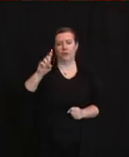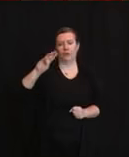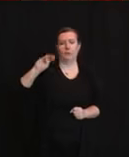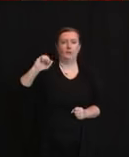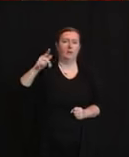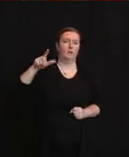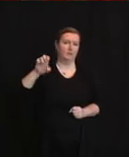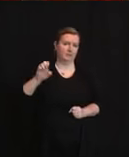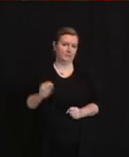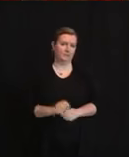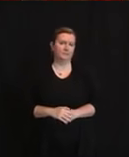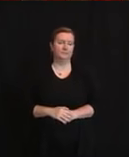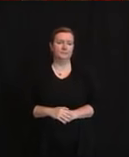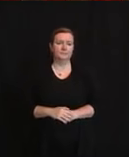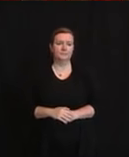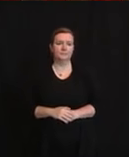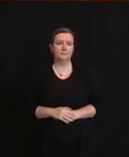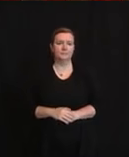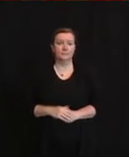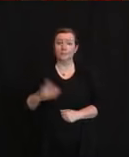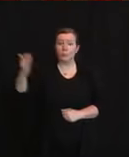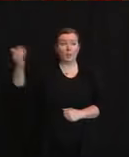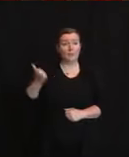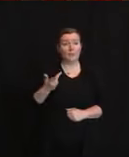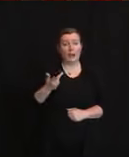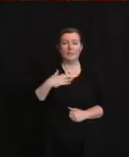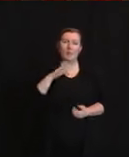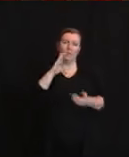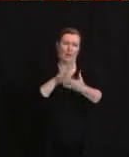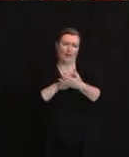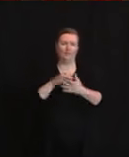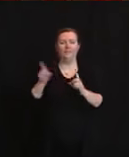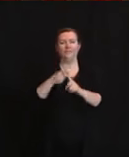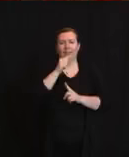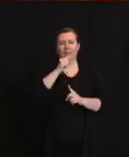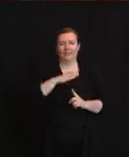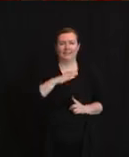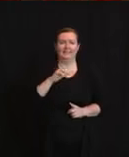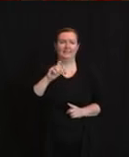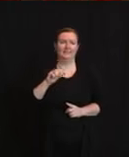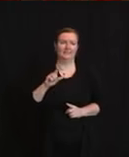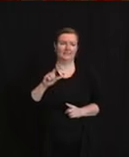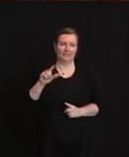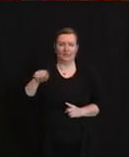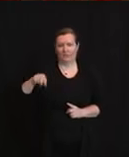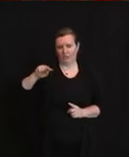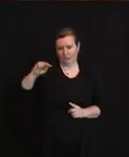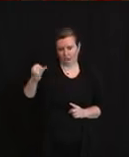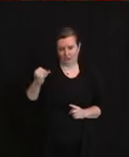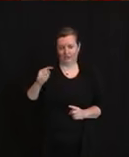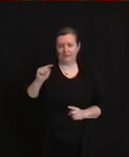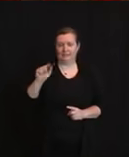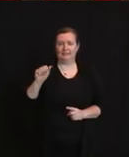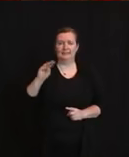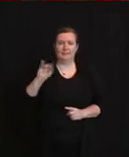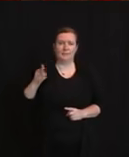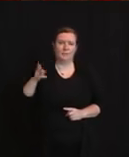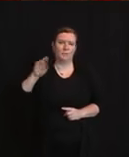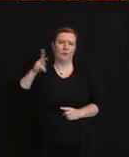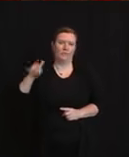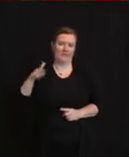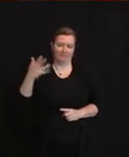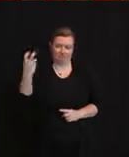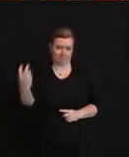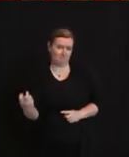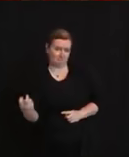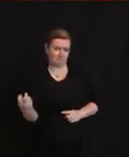I welcome her back, by the First Lady of the great state of New Jersey, Tammy Murphy. And I'm happy to say it's official that the concert